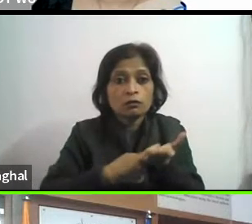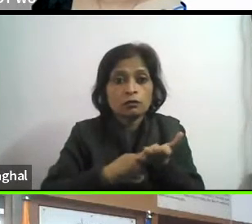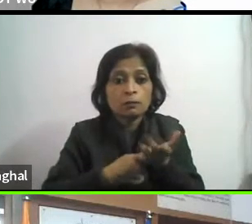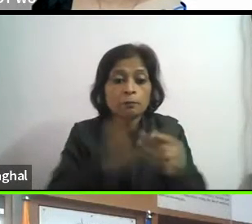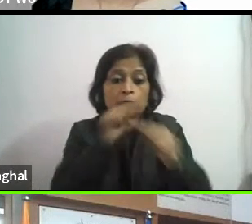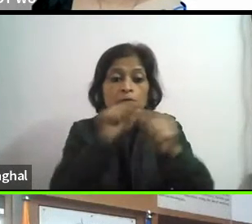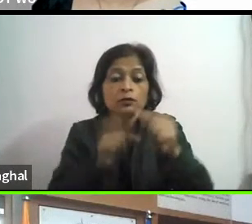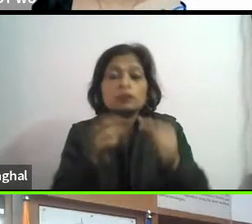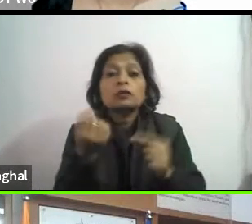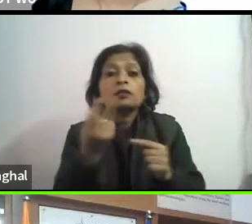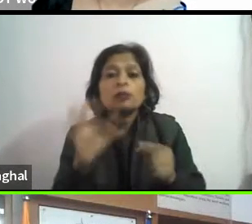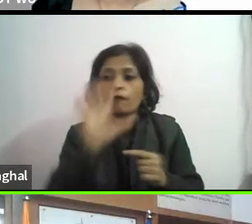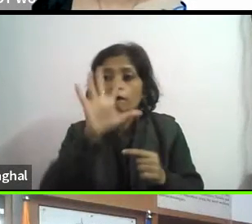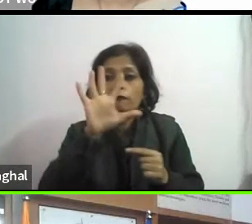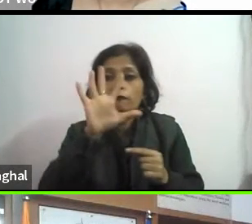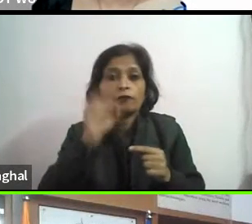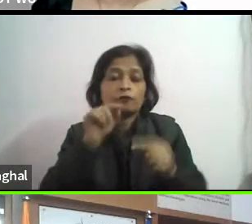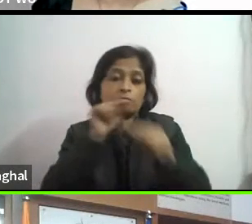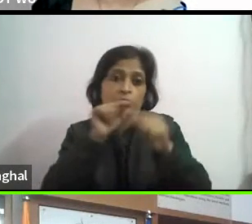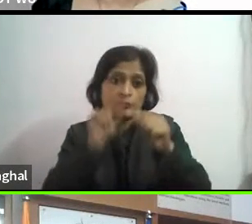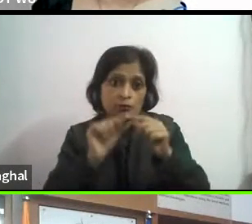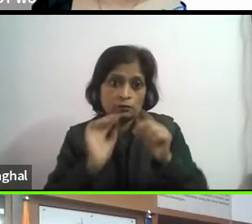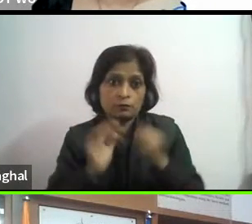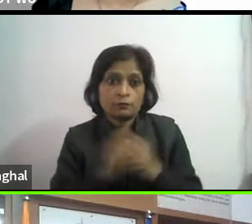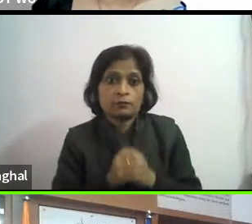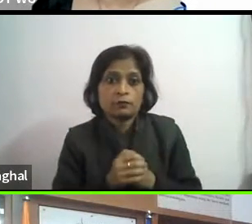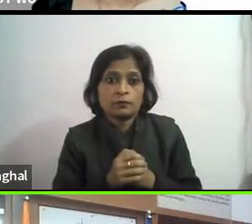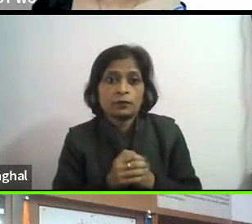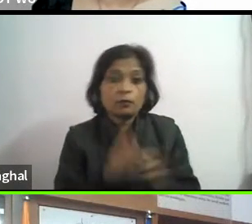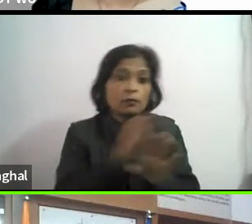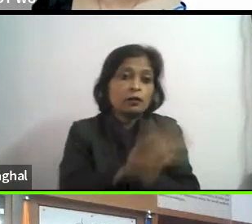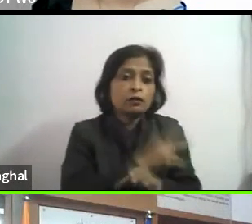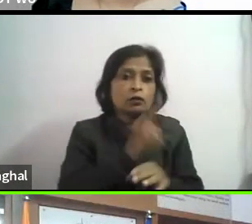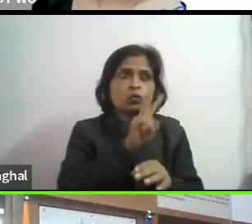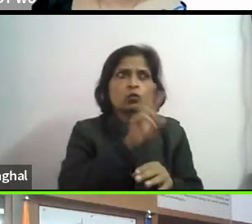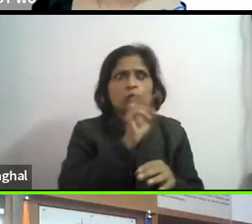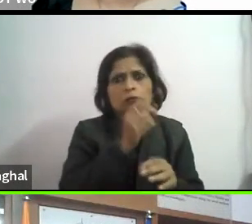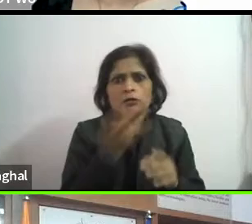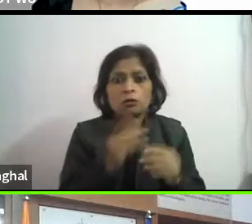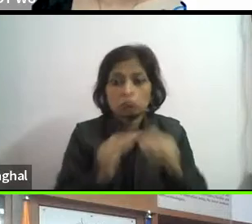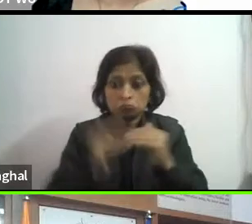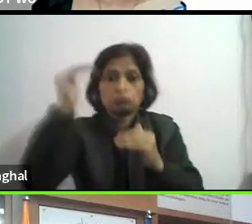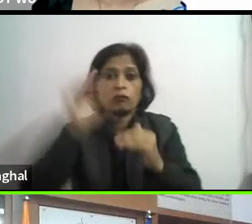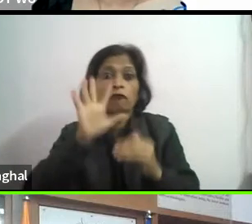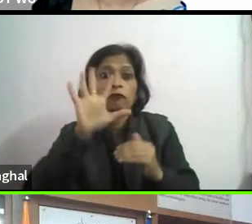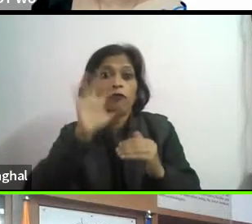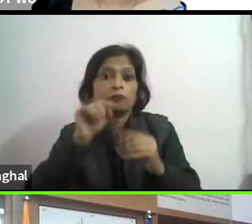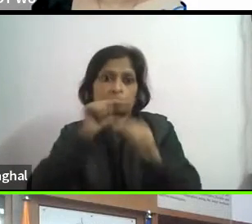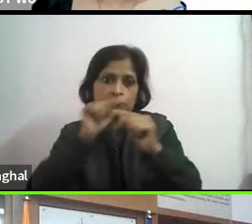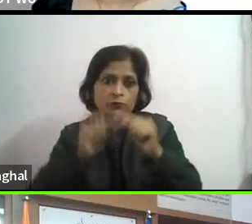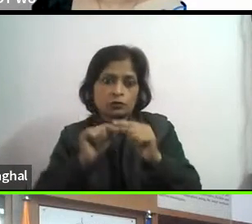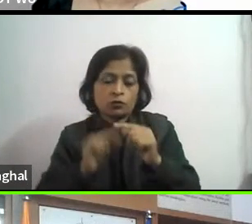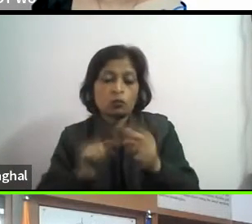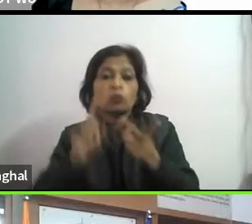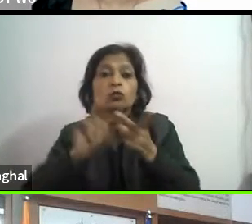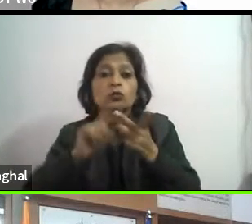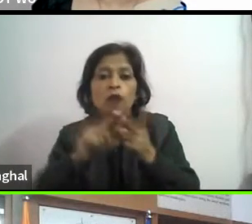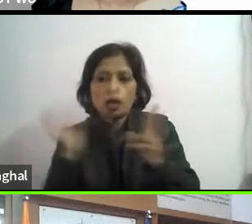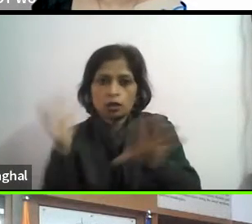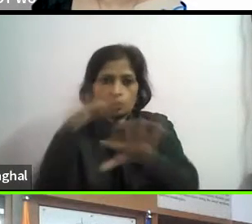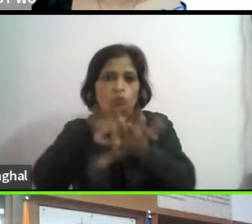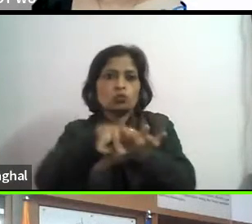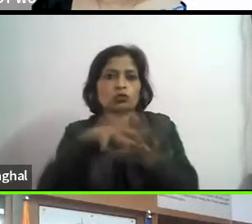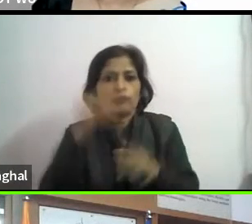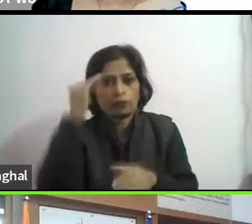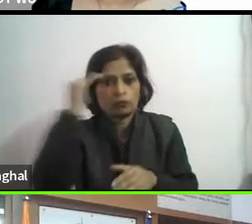50%, from maybe 27 to 50%. Second, it talks about inclusive education, emphasizes a lot